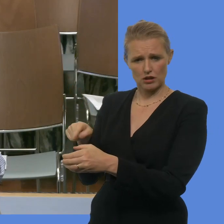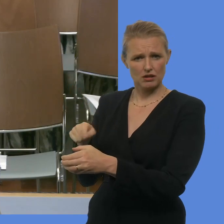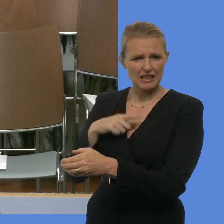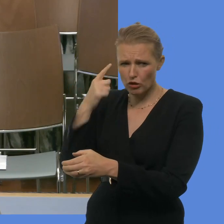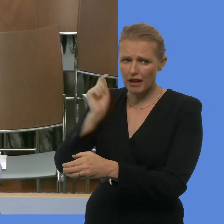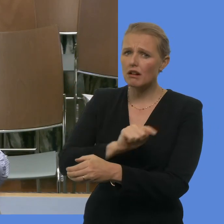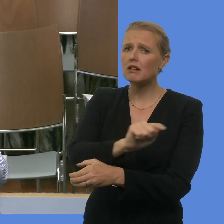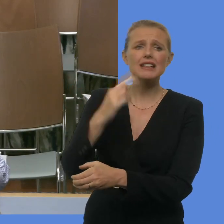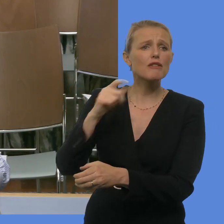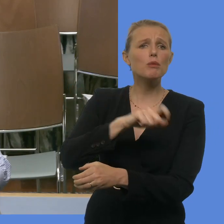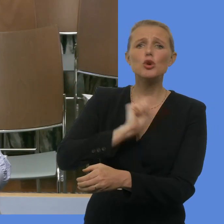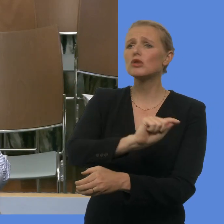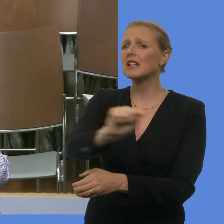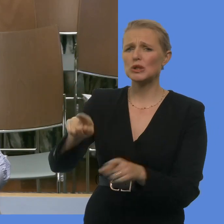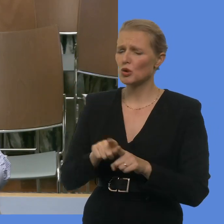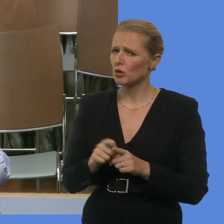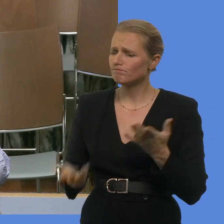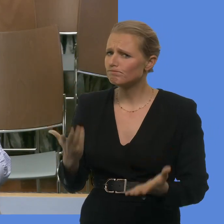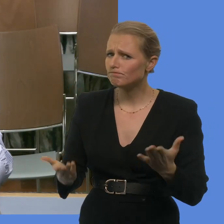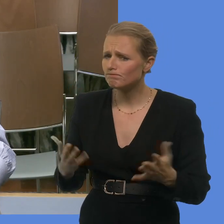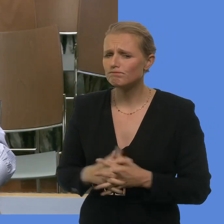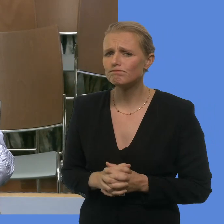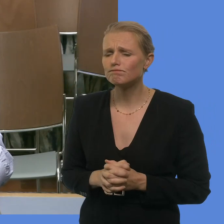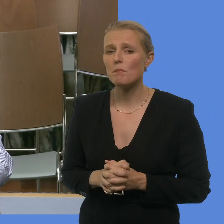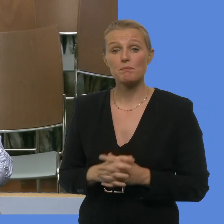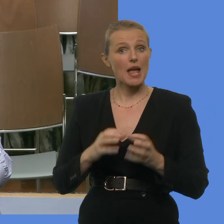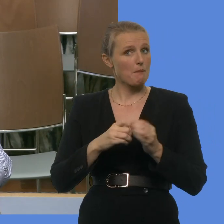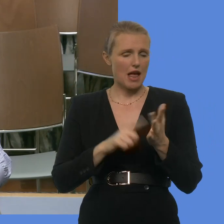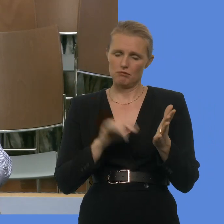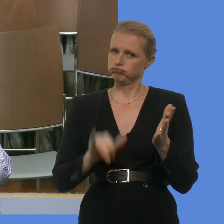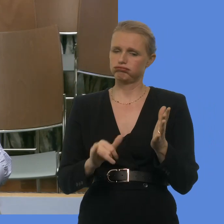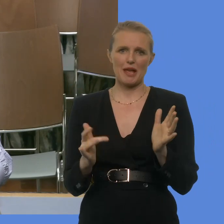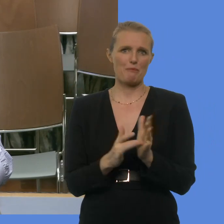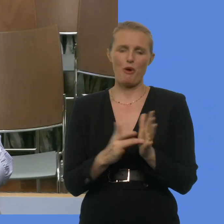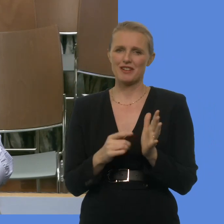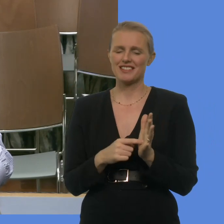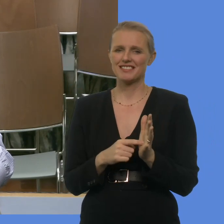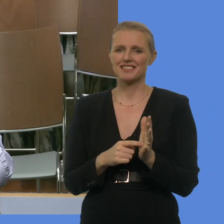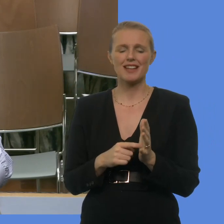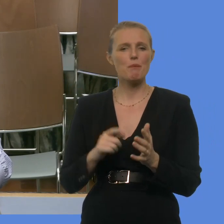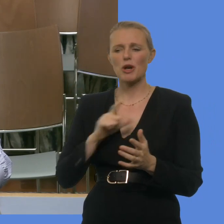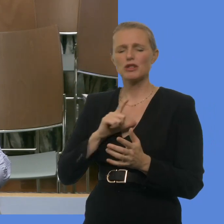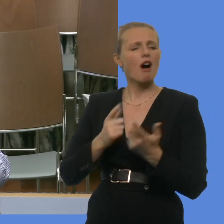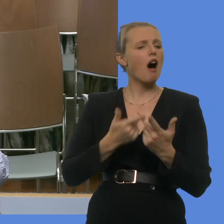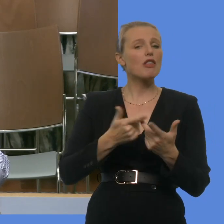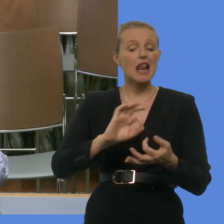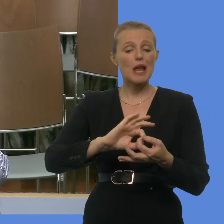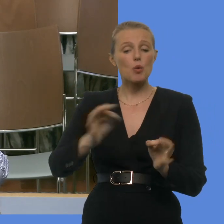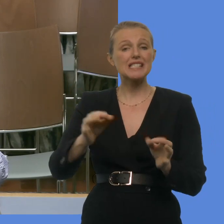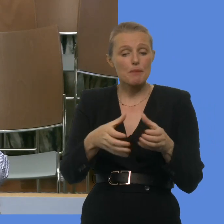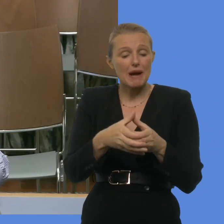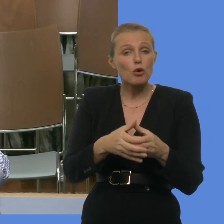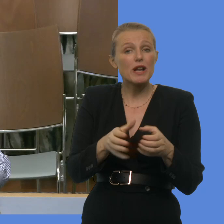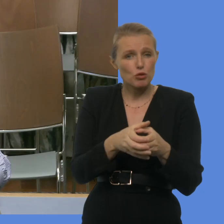passage of the bill as well. In terms of why the bill is important, unlike other linguistic minority groups, deaf individuals